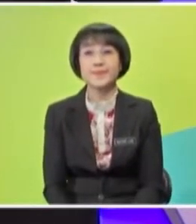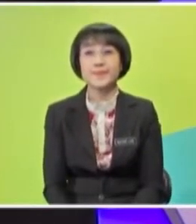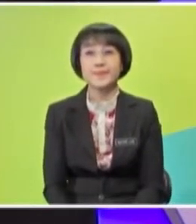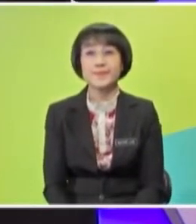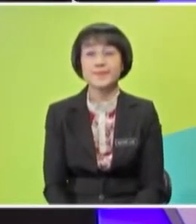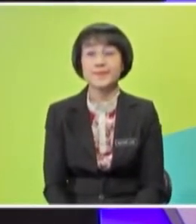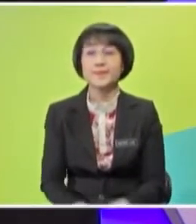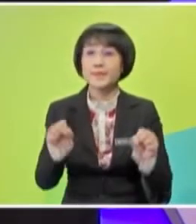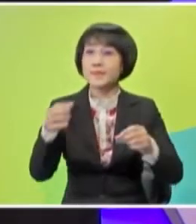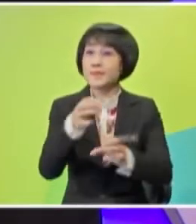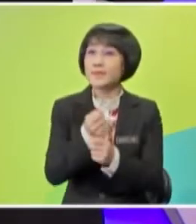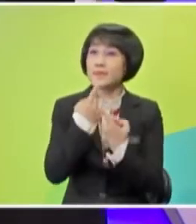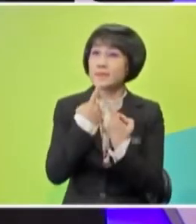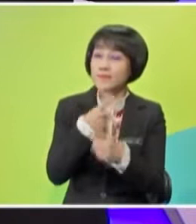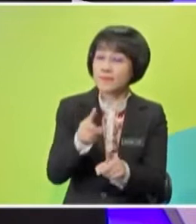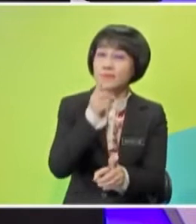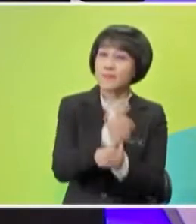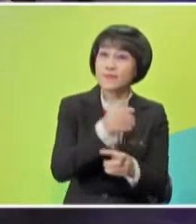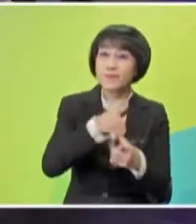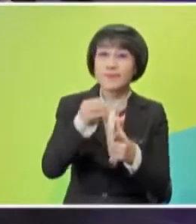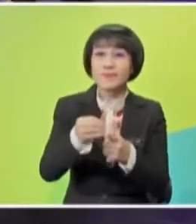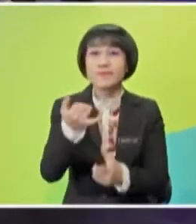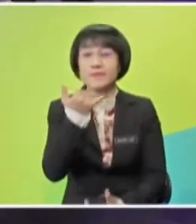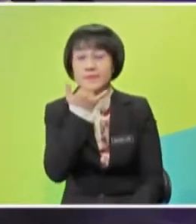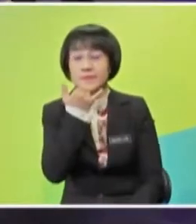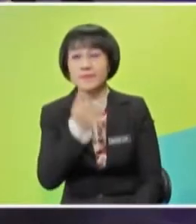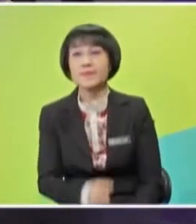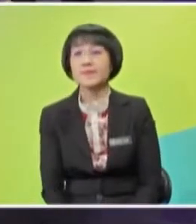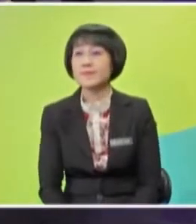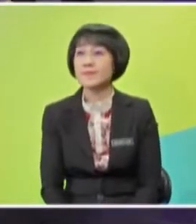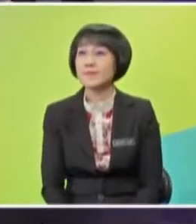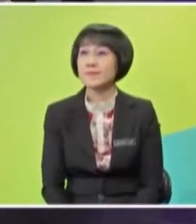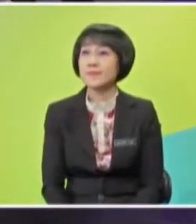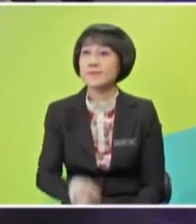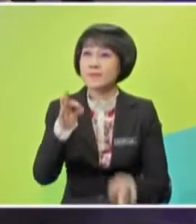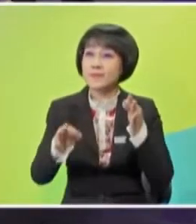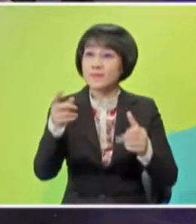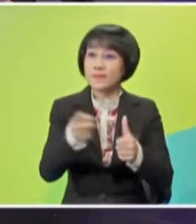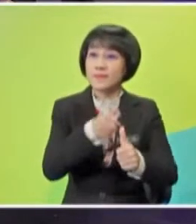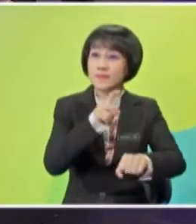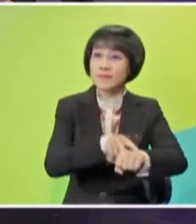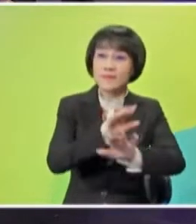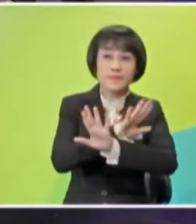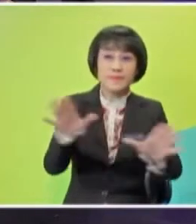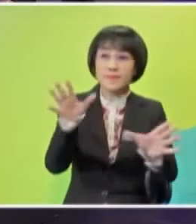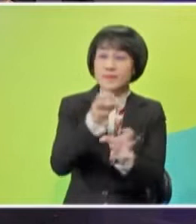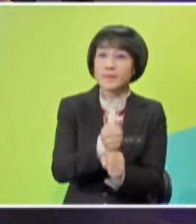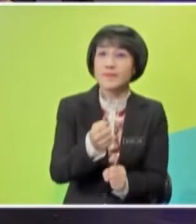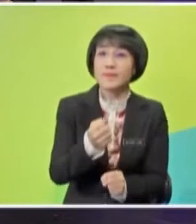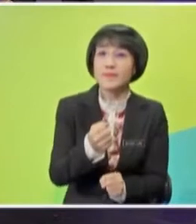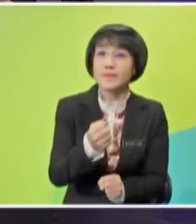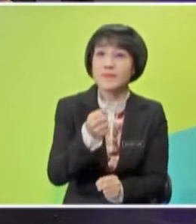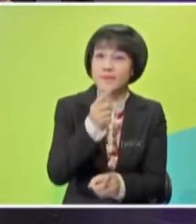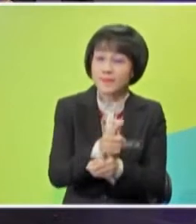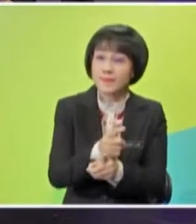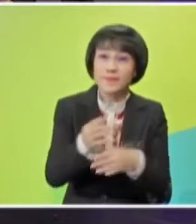get the answer correct or not. Because if you didn't get it right the first time, you still have the chance to do the second time. The second time,